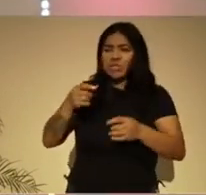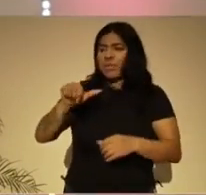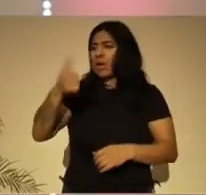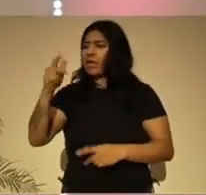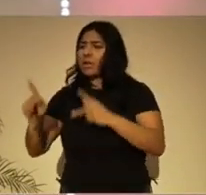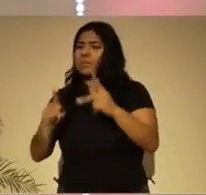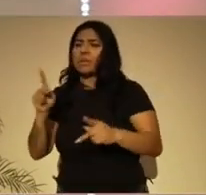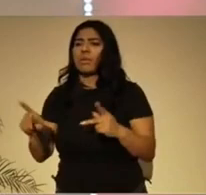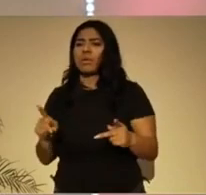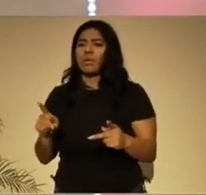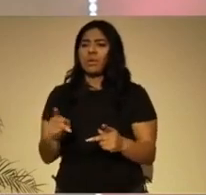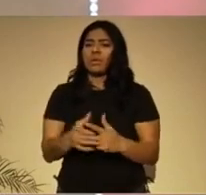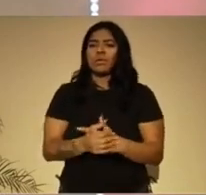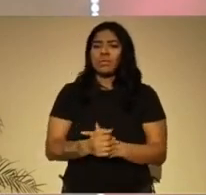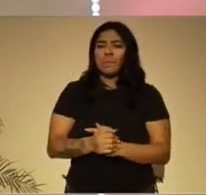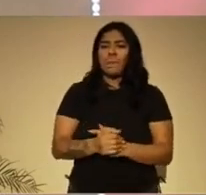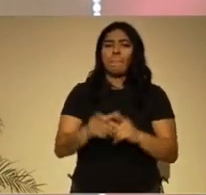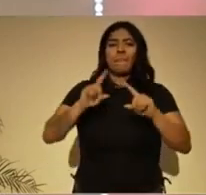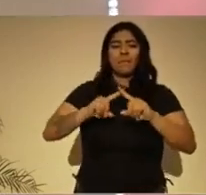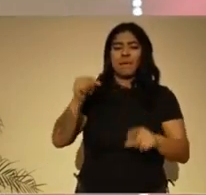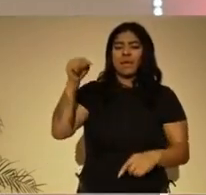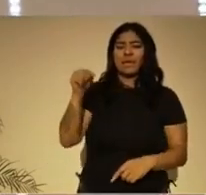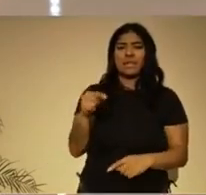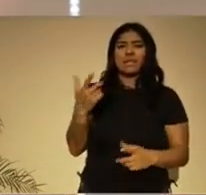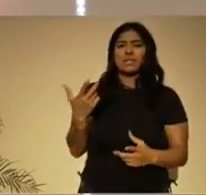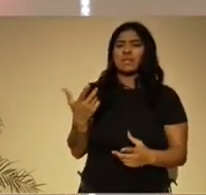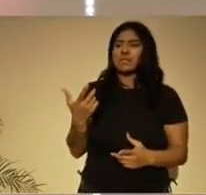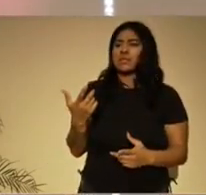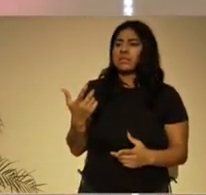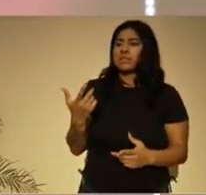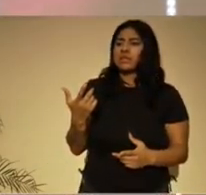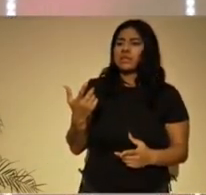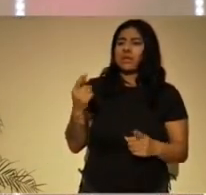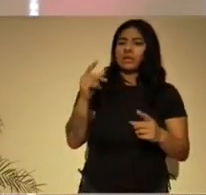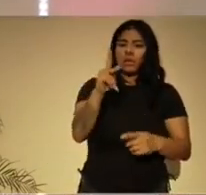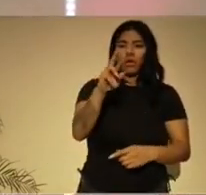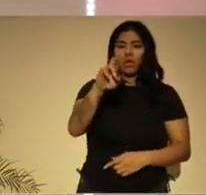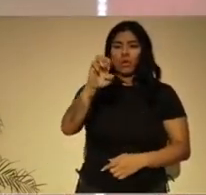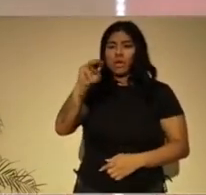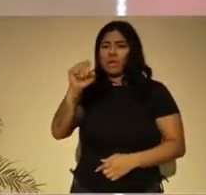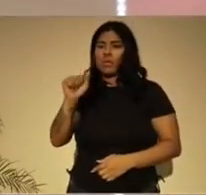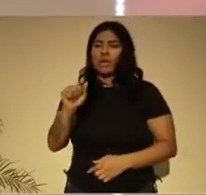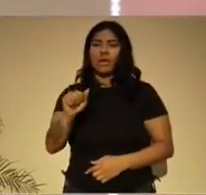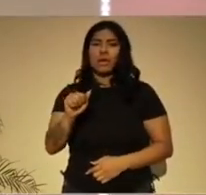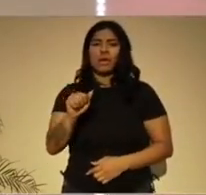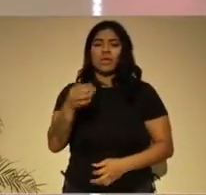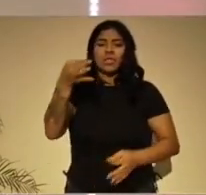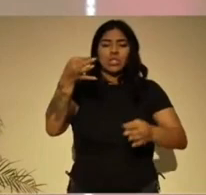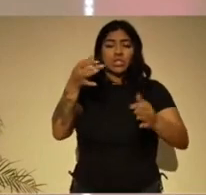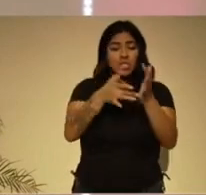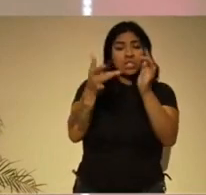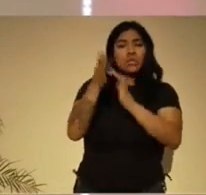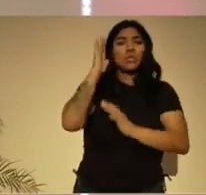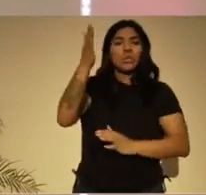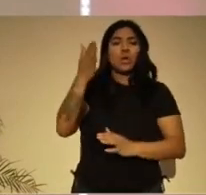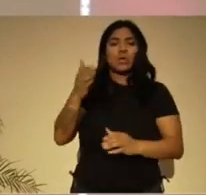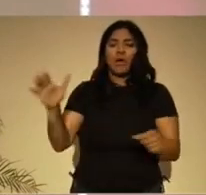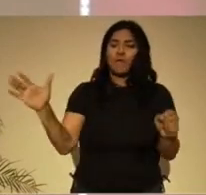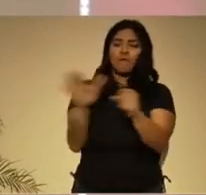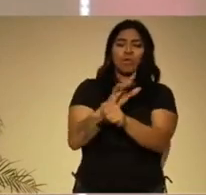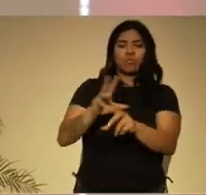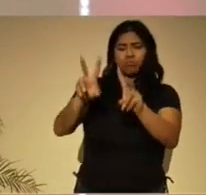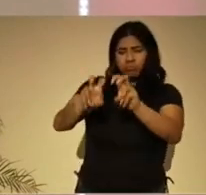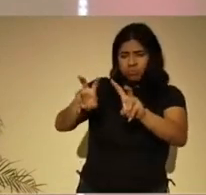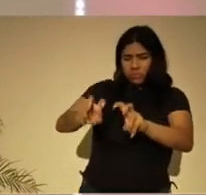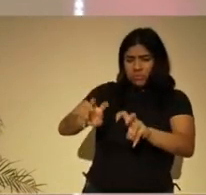people. But this word, krima, it means that Jesus will do a full investigation of